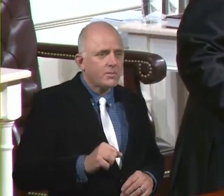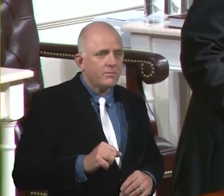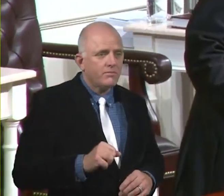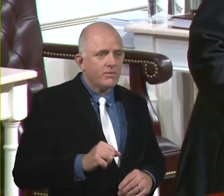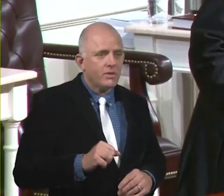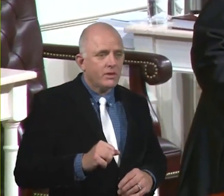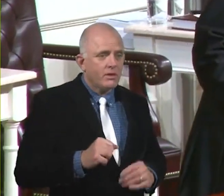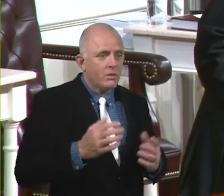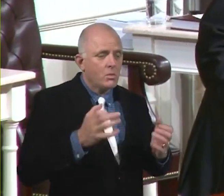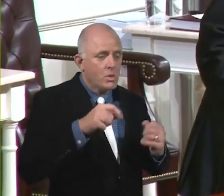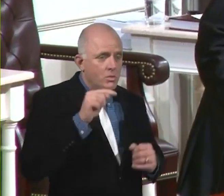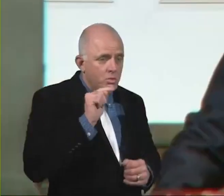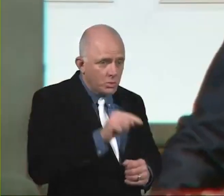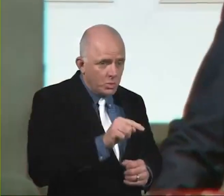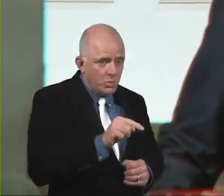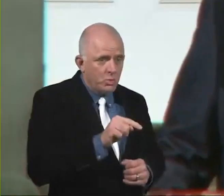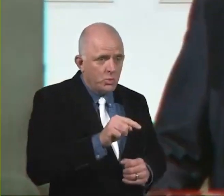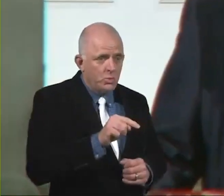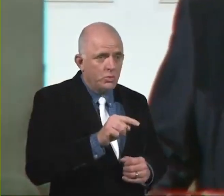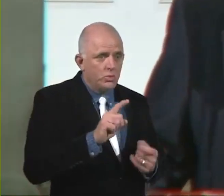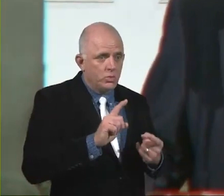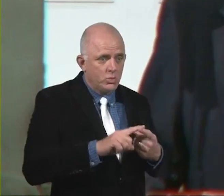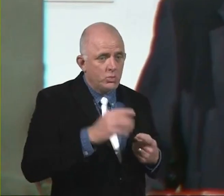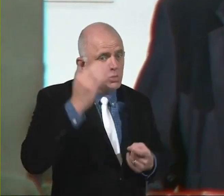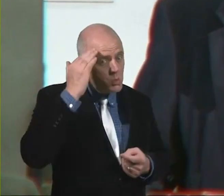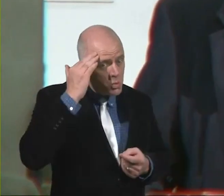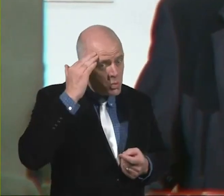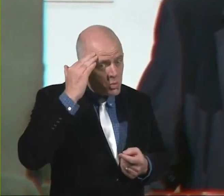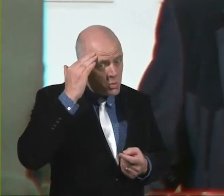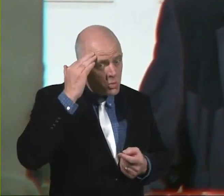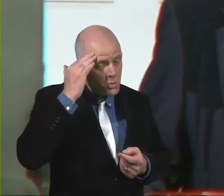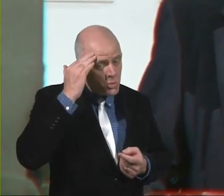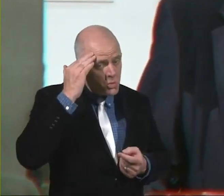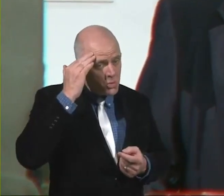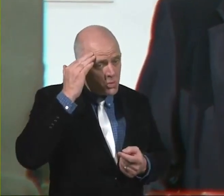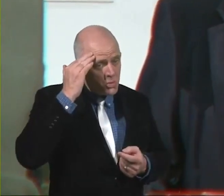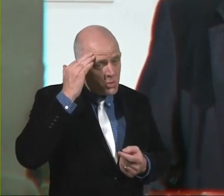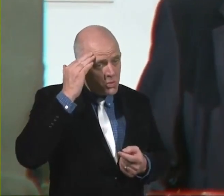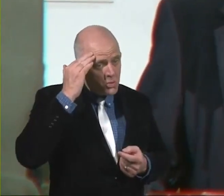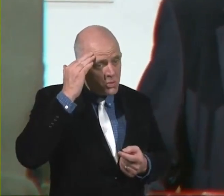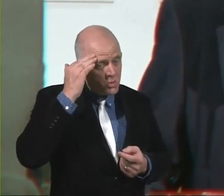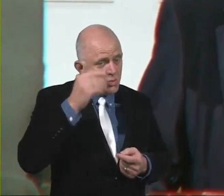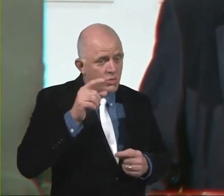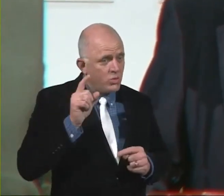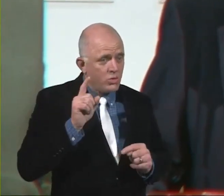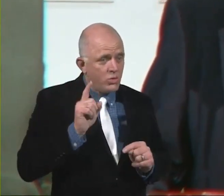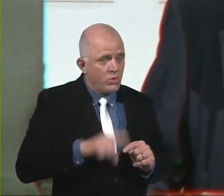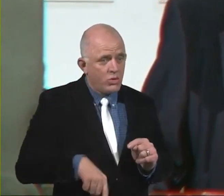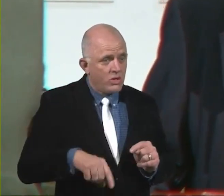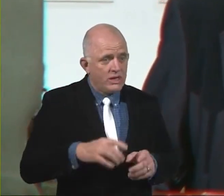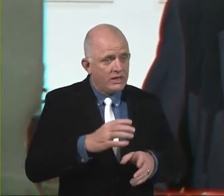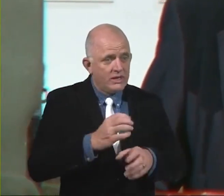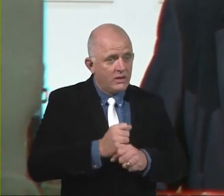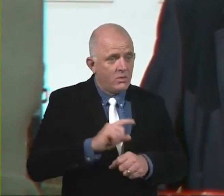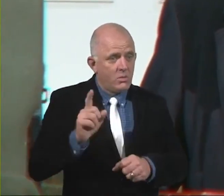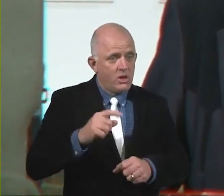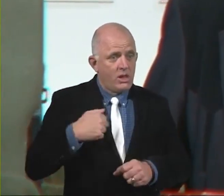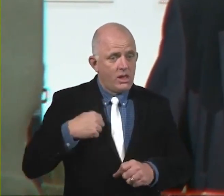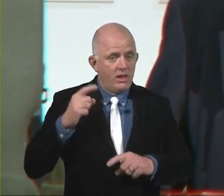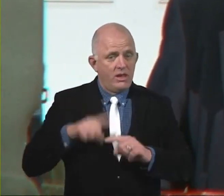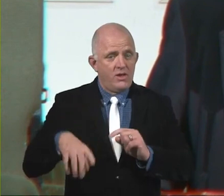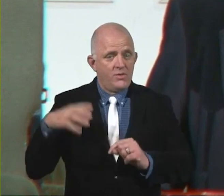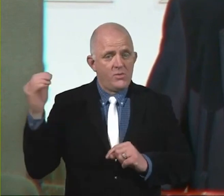you to know you can't get where I can't come.